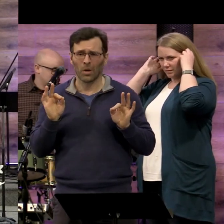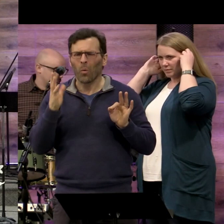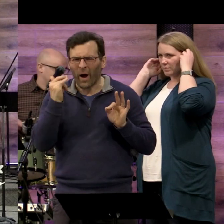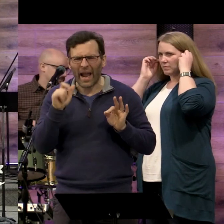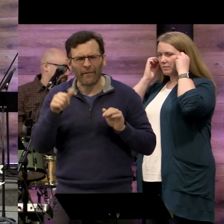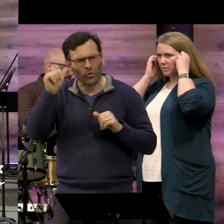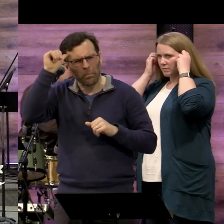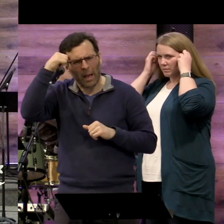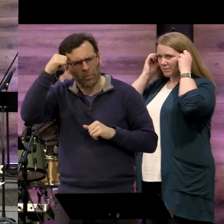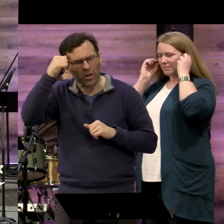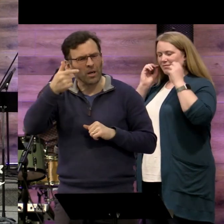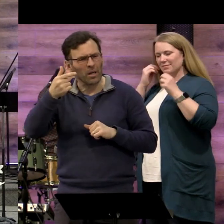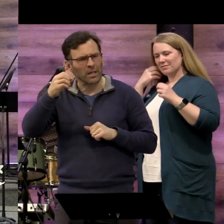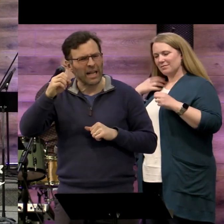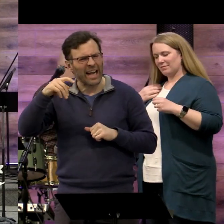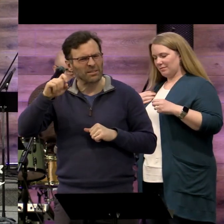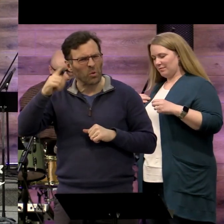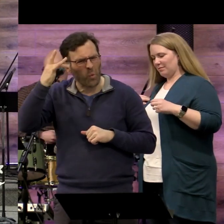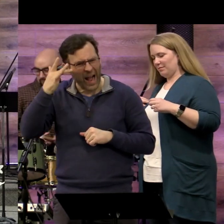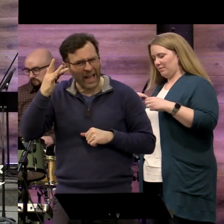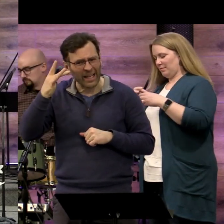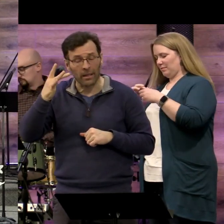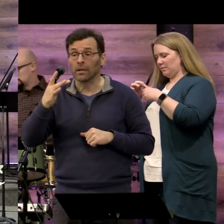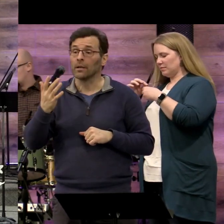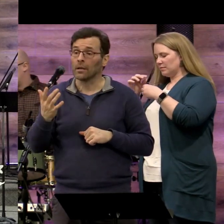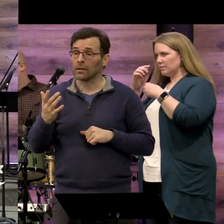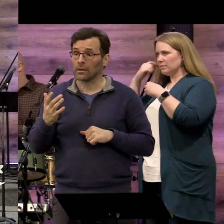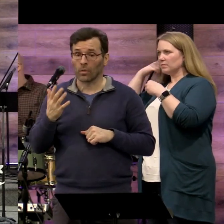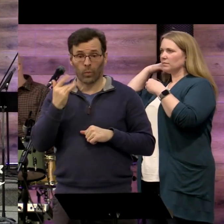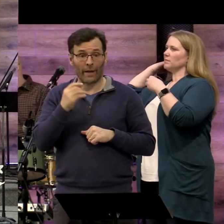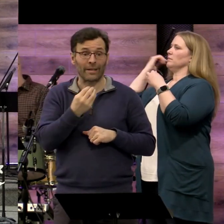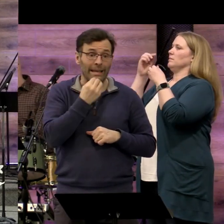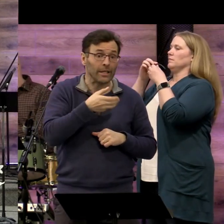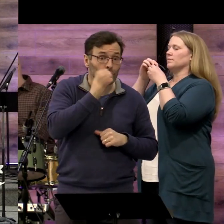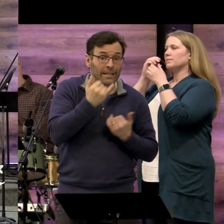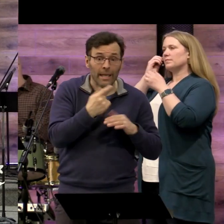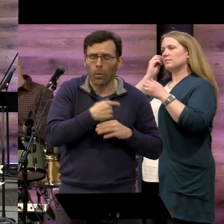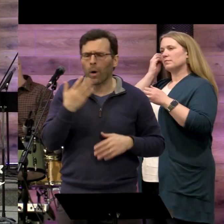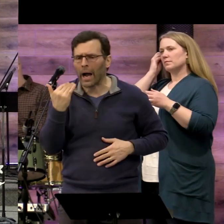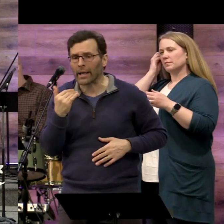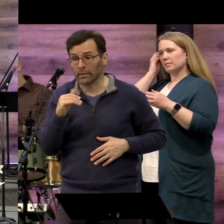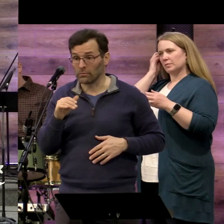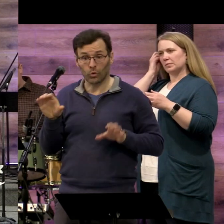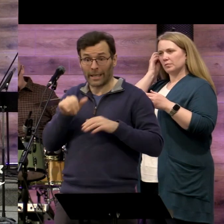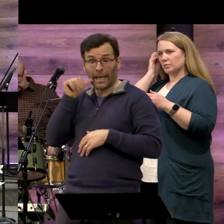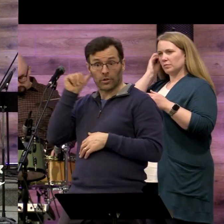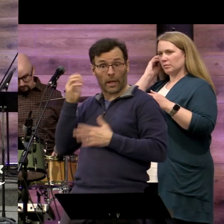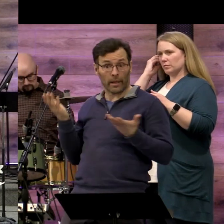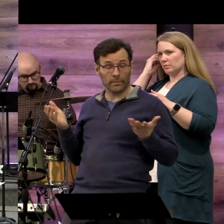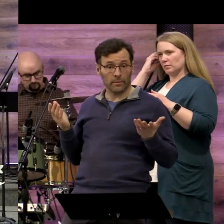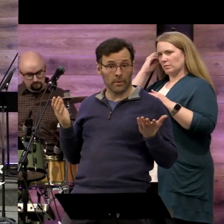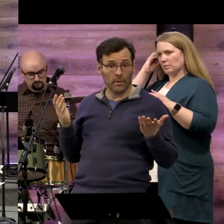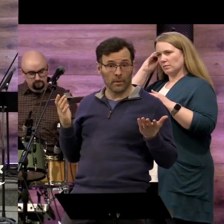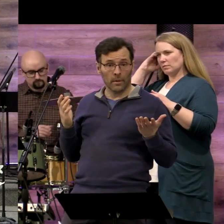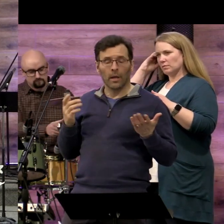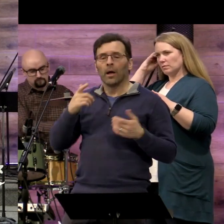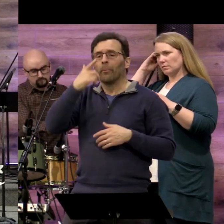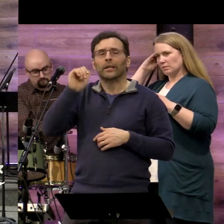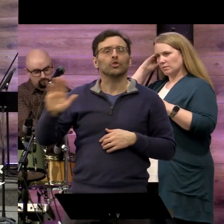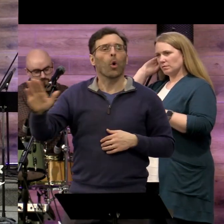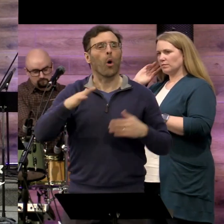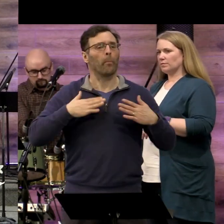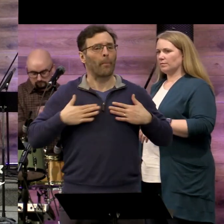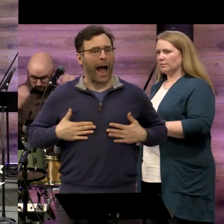have to remember the gospel? Well, why do you have to eat and drink today? You did it yesterday. It's because your body